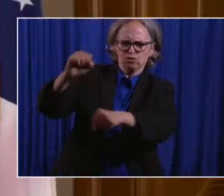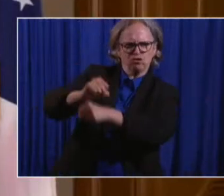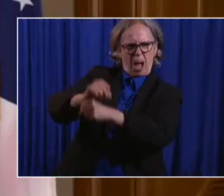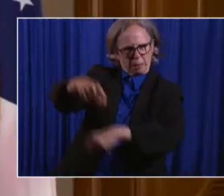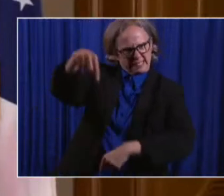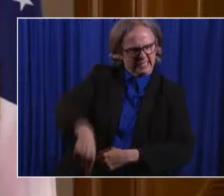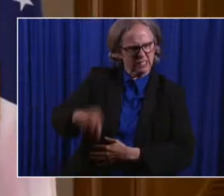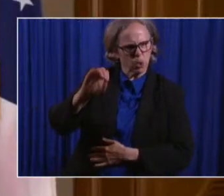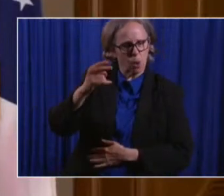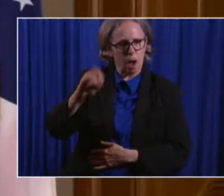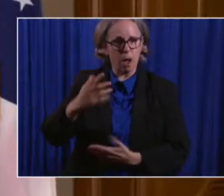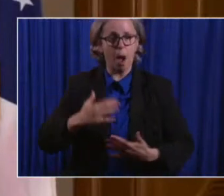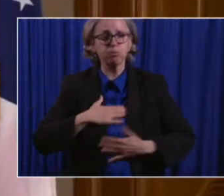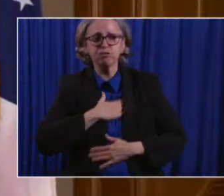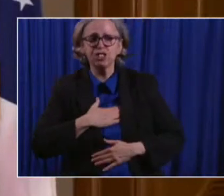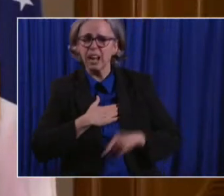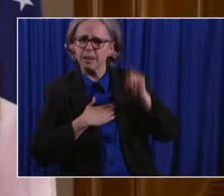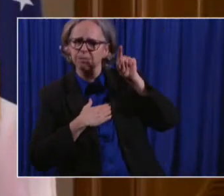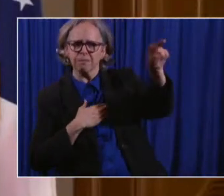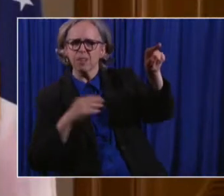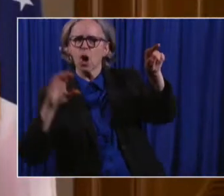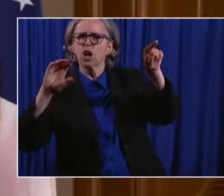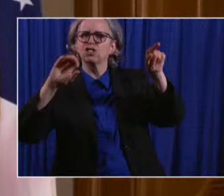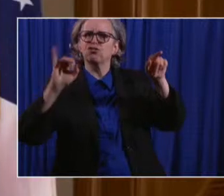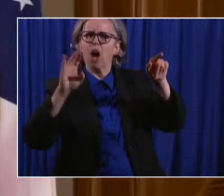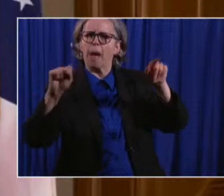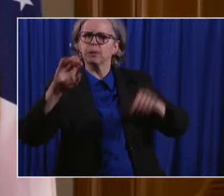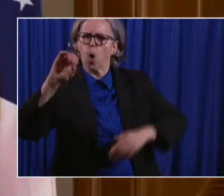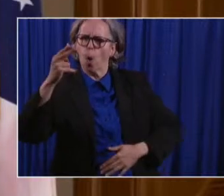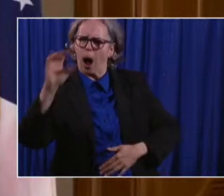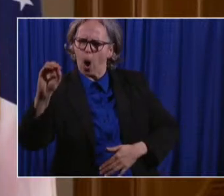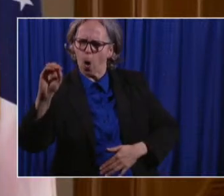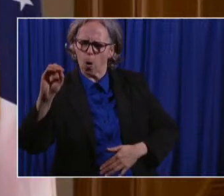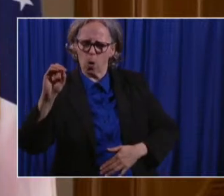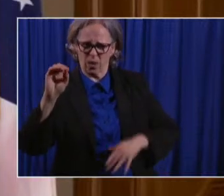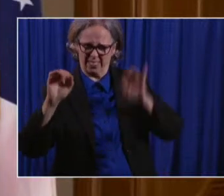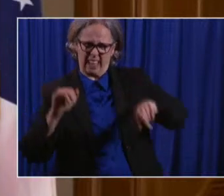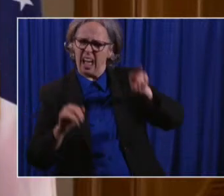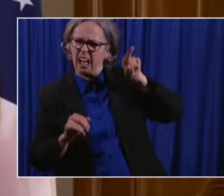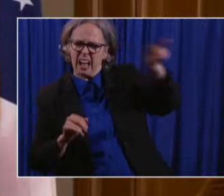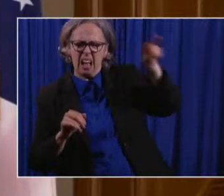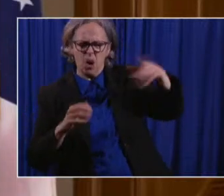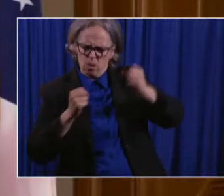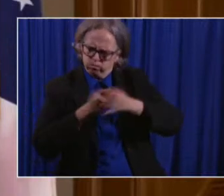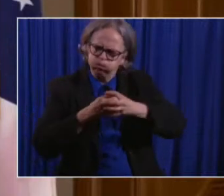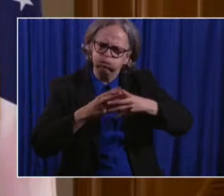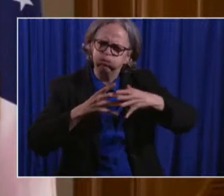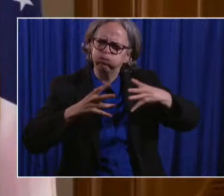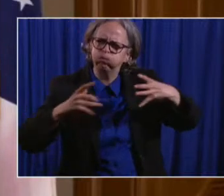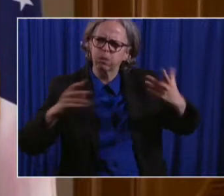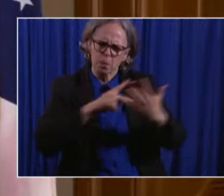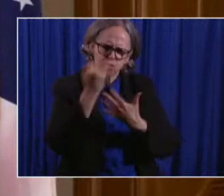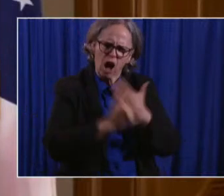as our Development Service Agency, to support business growth in the state of Ohio.